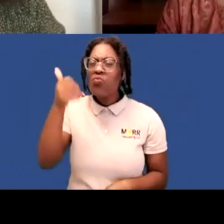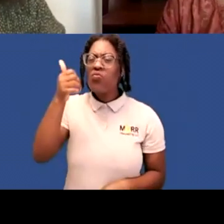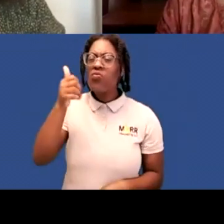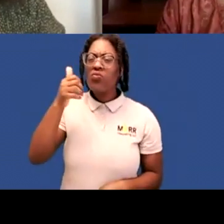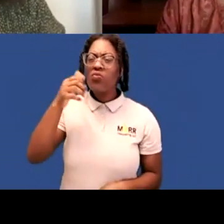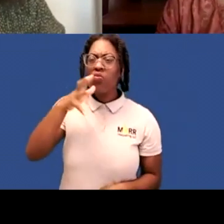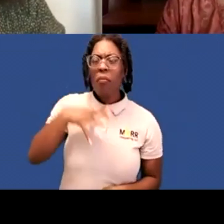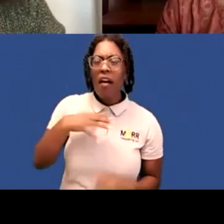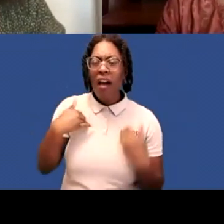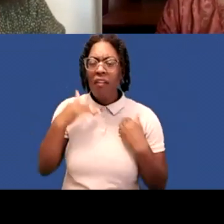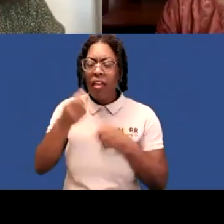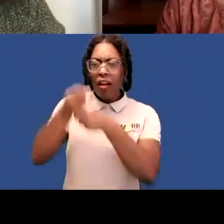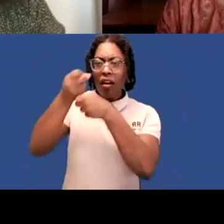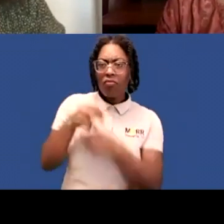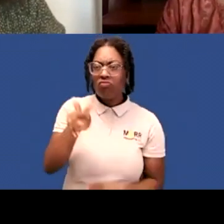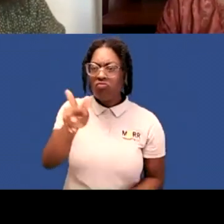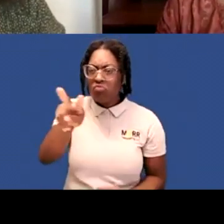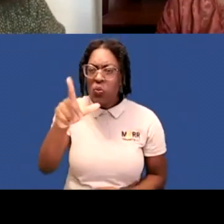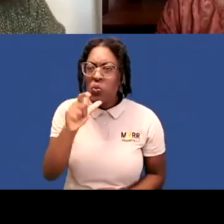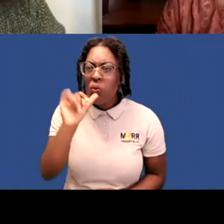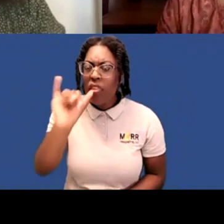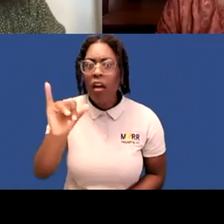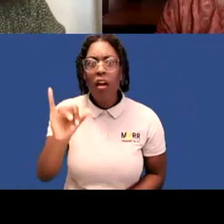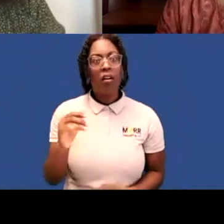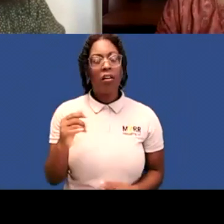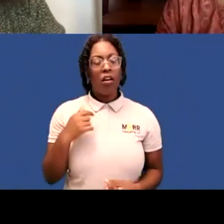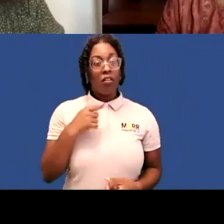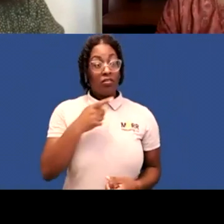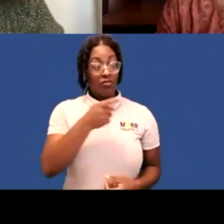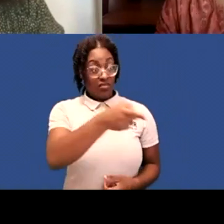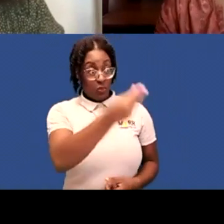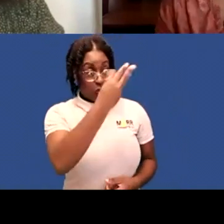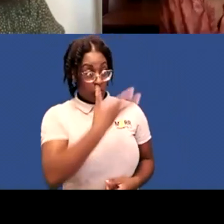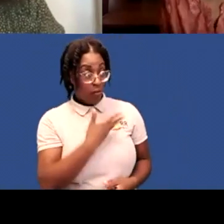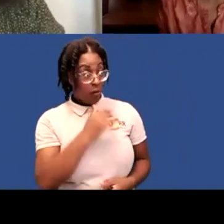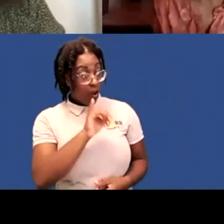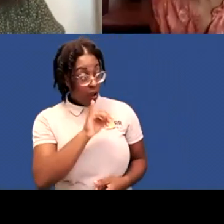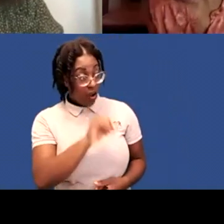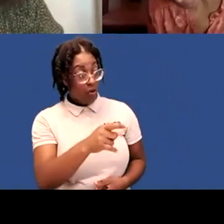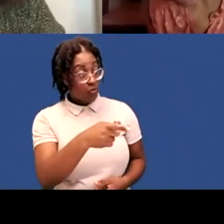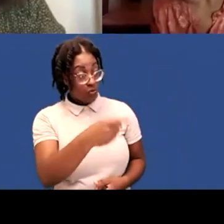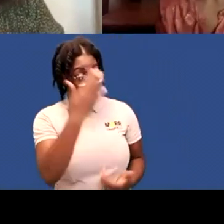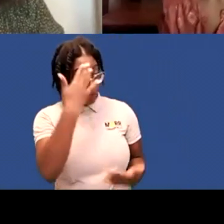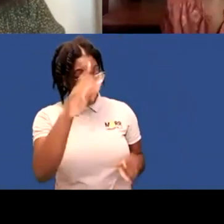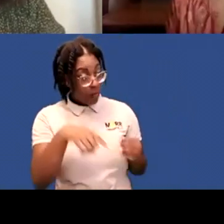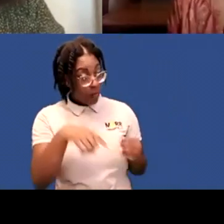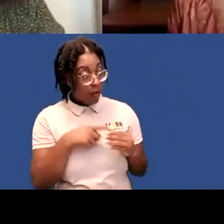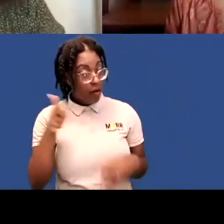that conversation. And so I think that's another way that we really are impactful on our families, is that